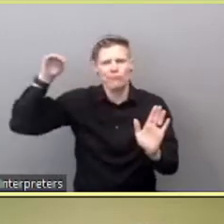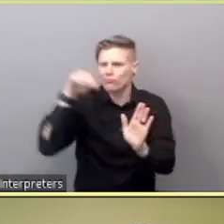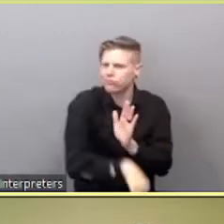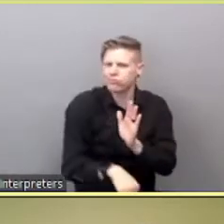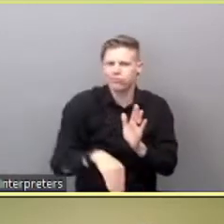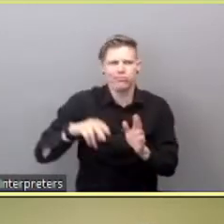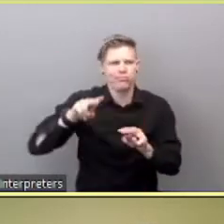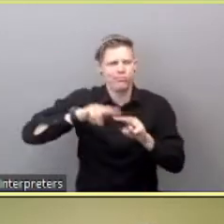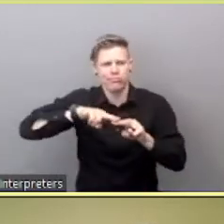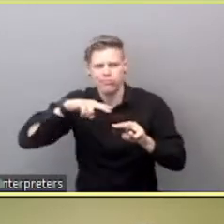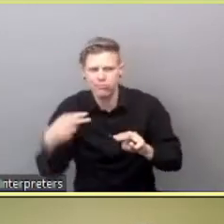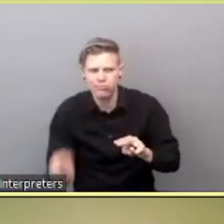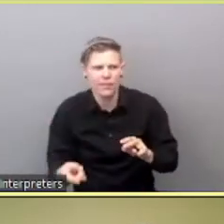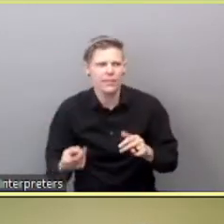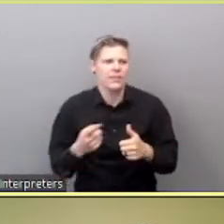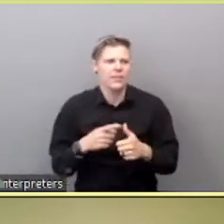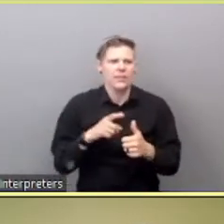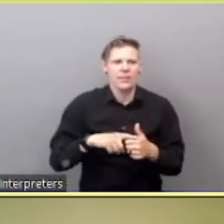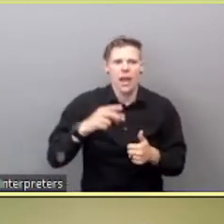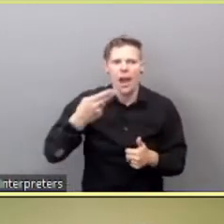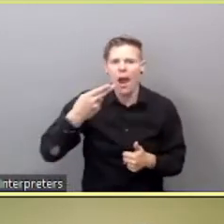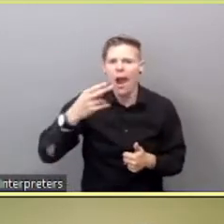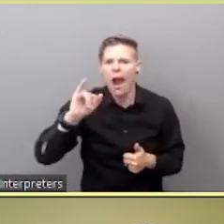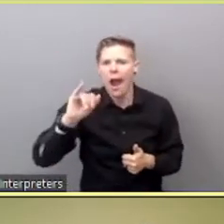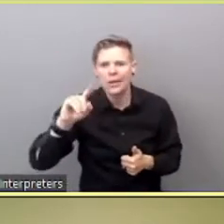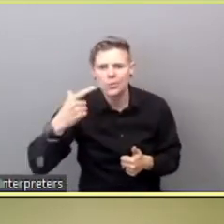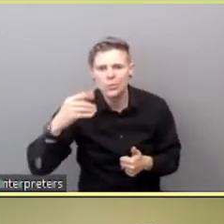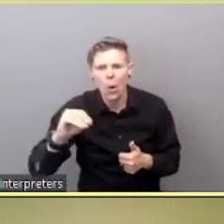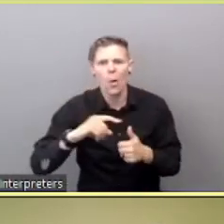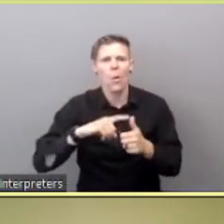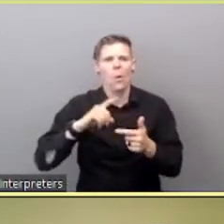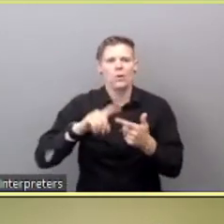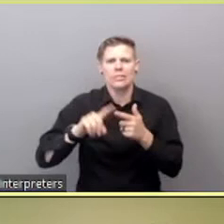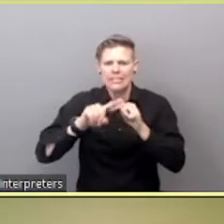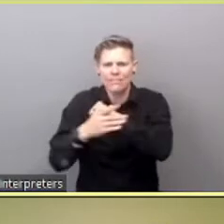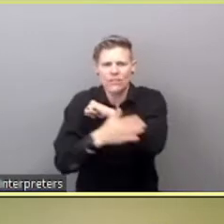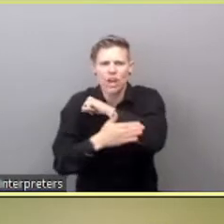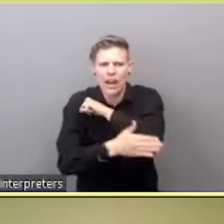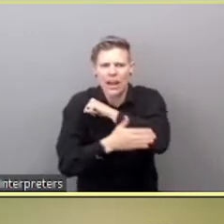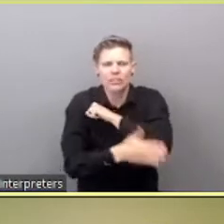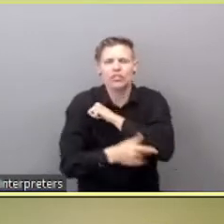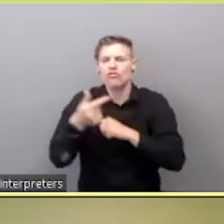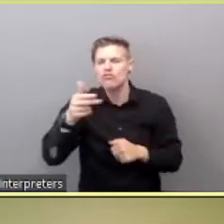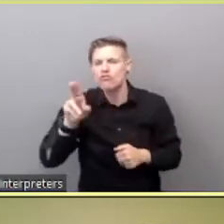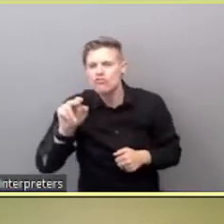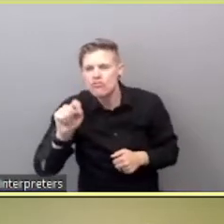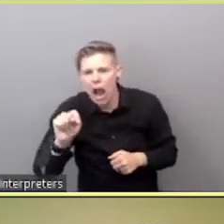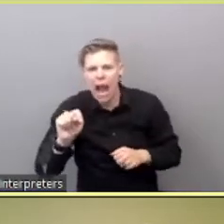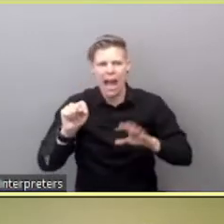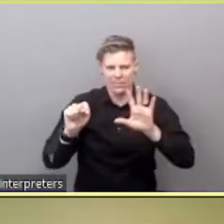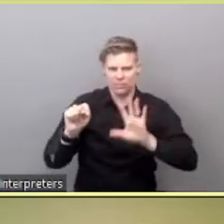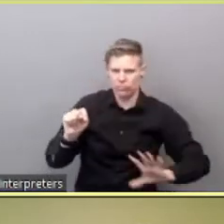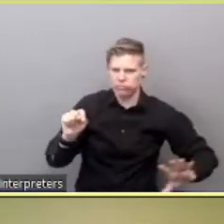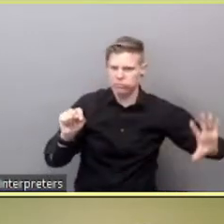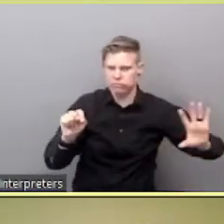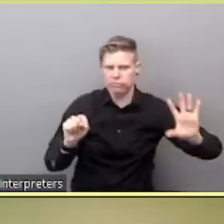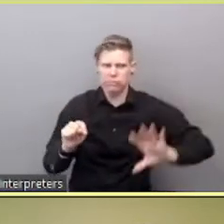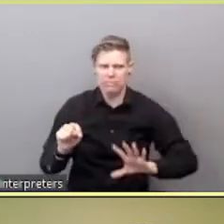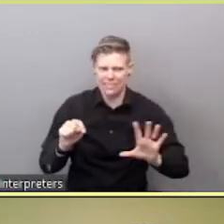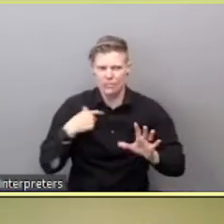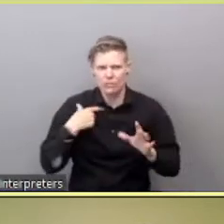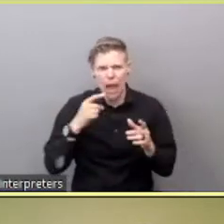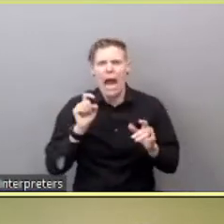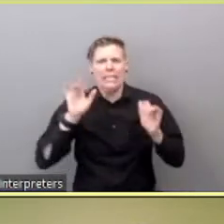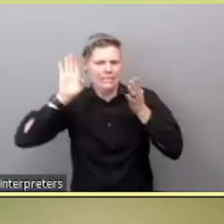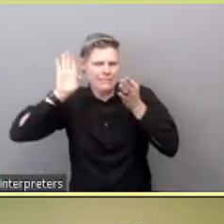County. So we certainly are looking at ways that we can assist those communities, specifically